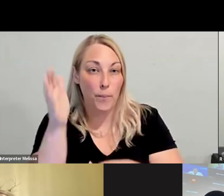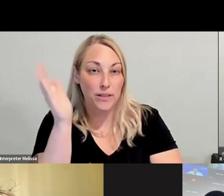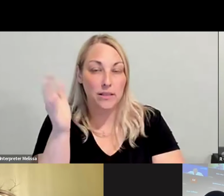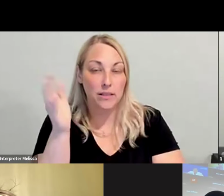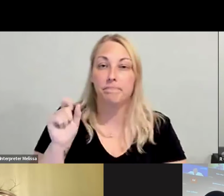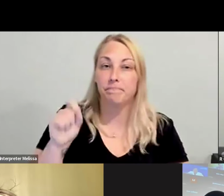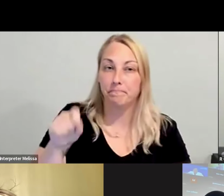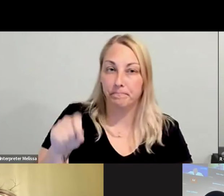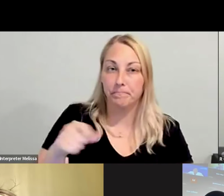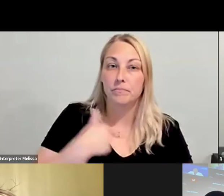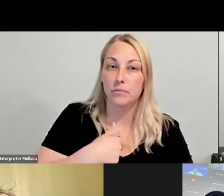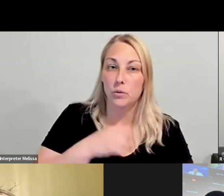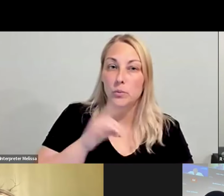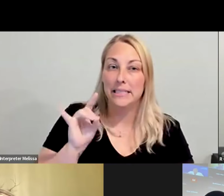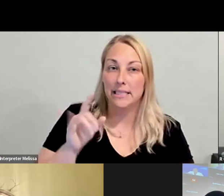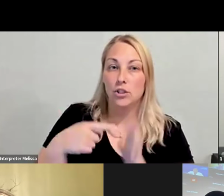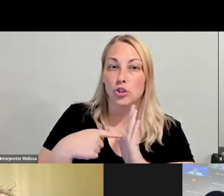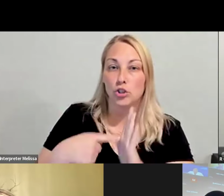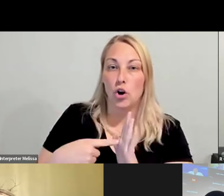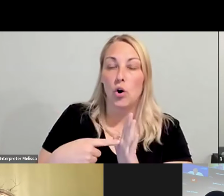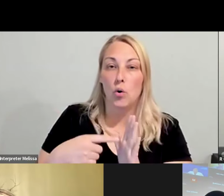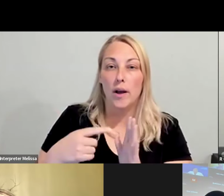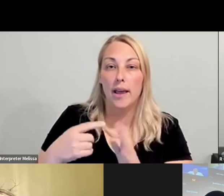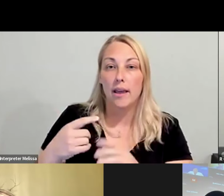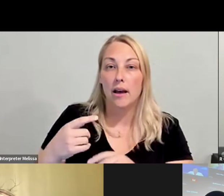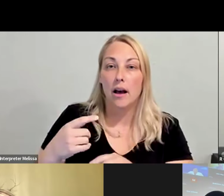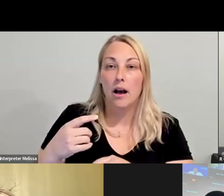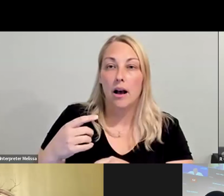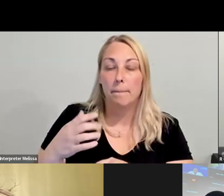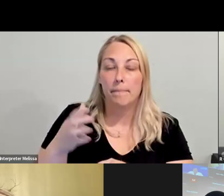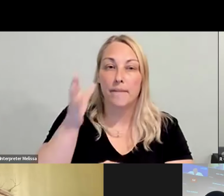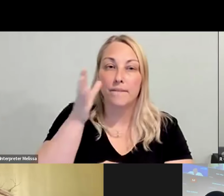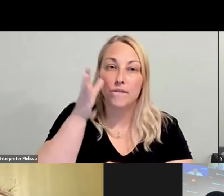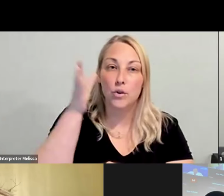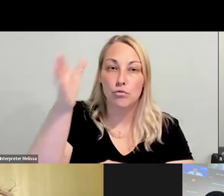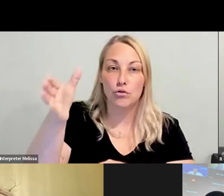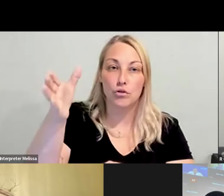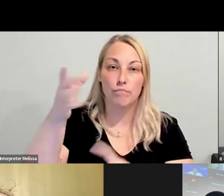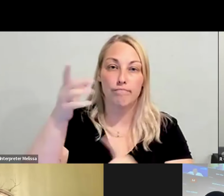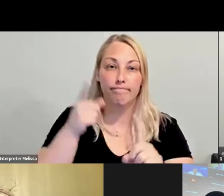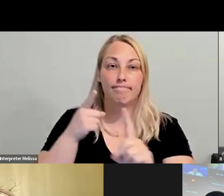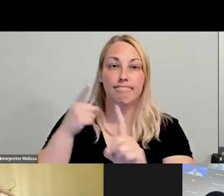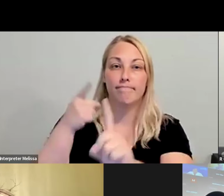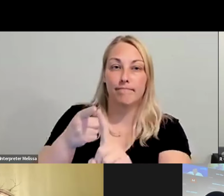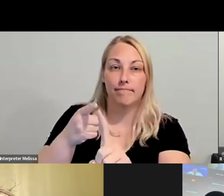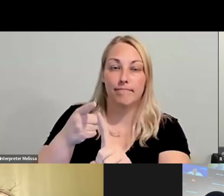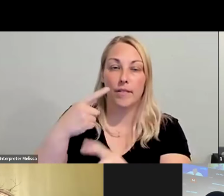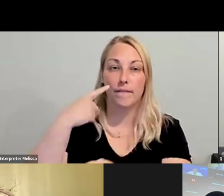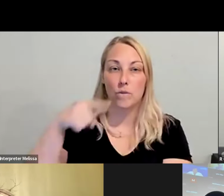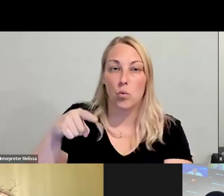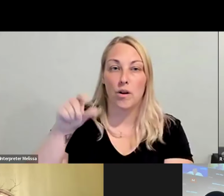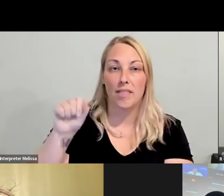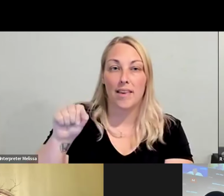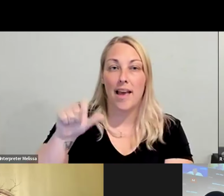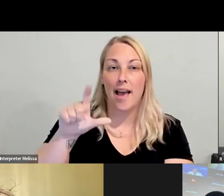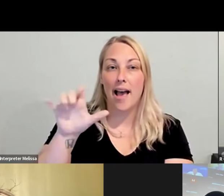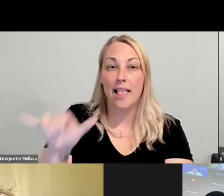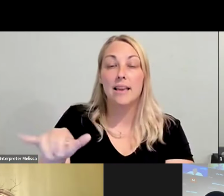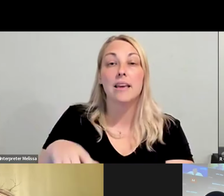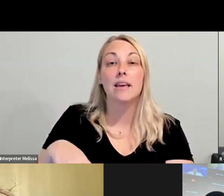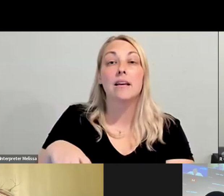Commissioner Rhodes, we did show a rendering of, the future intent of the alley. At the